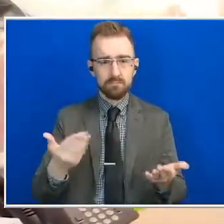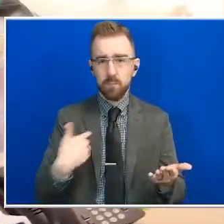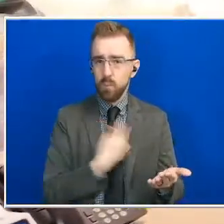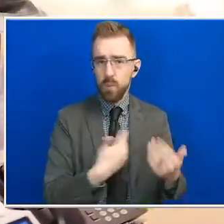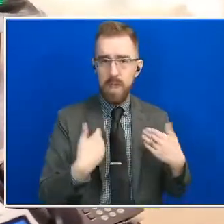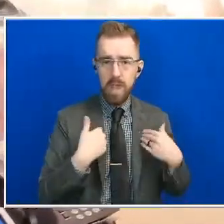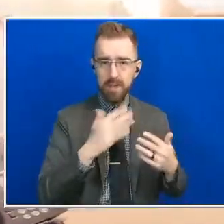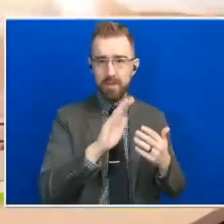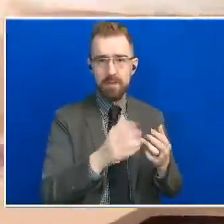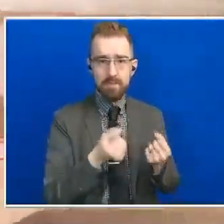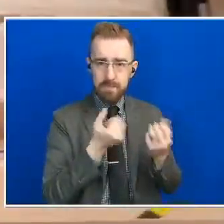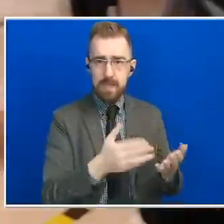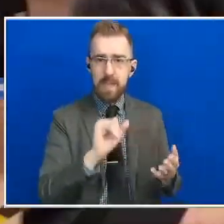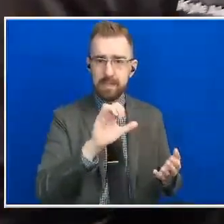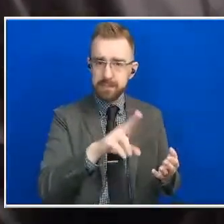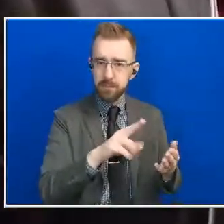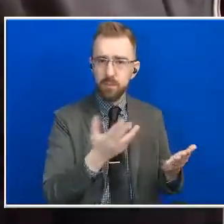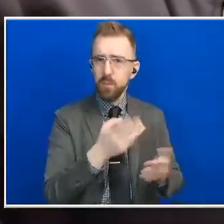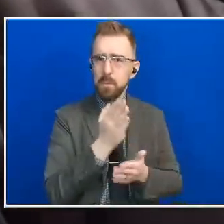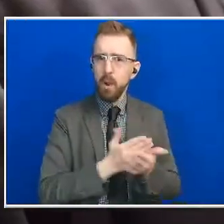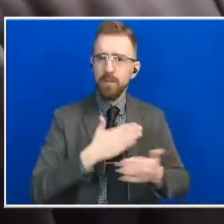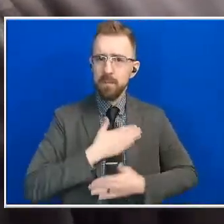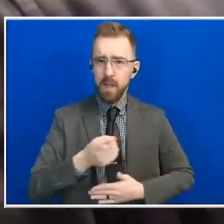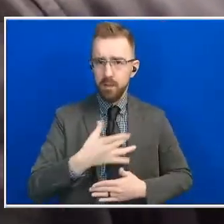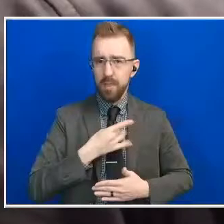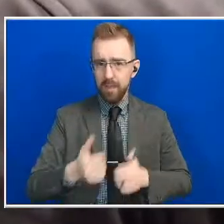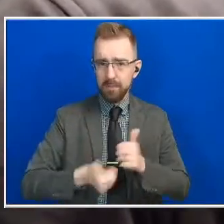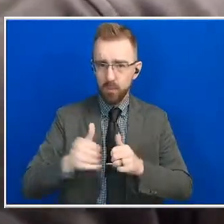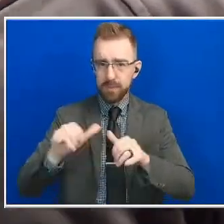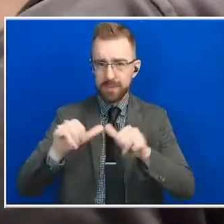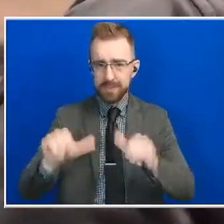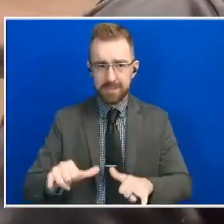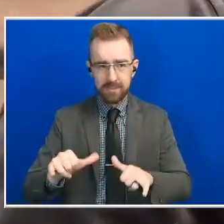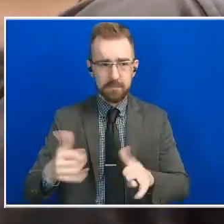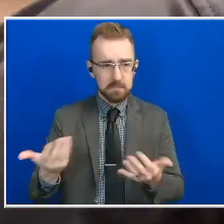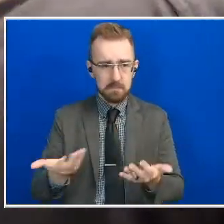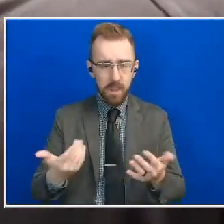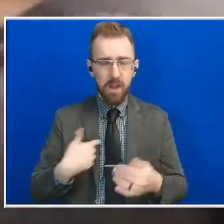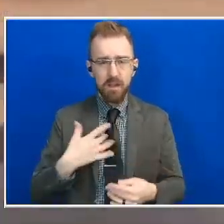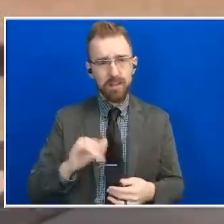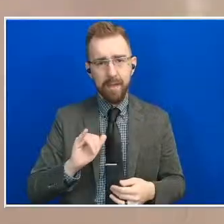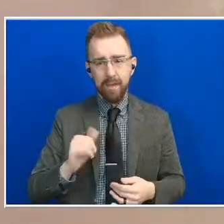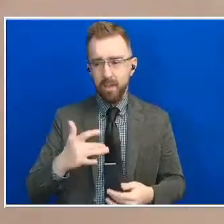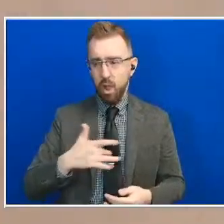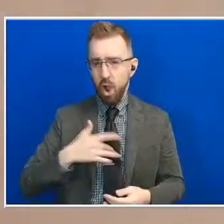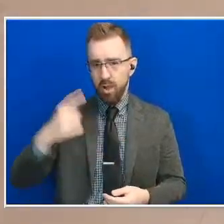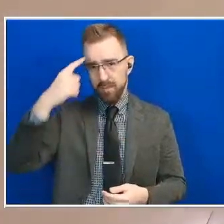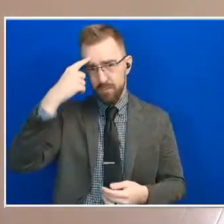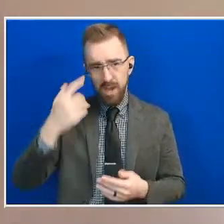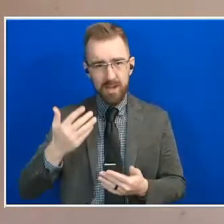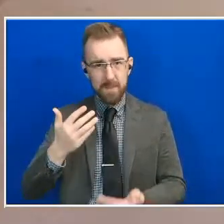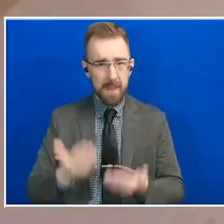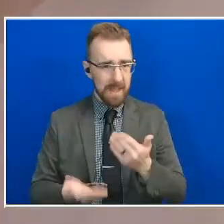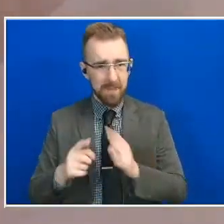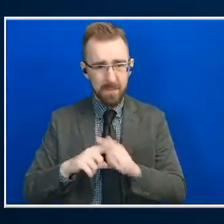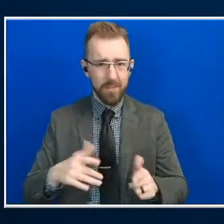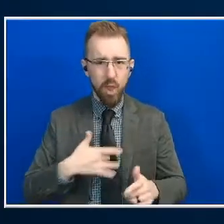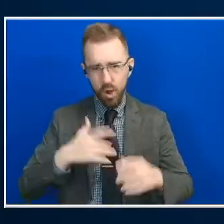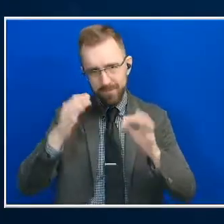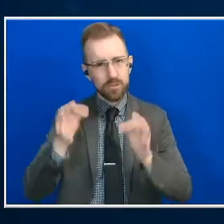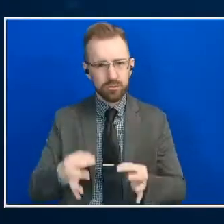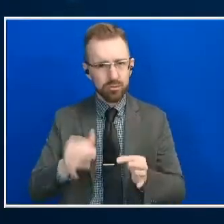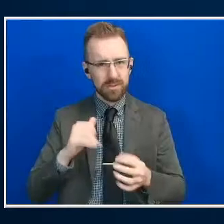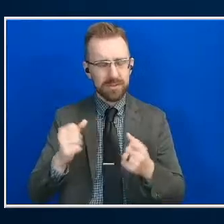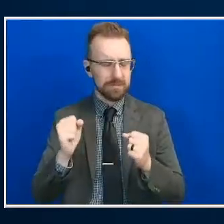ICUs. What part of the body do you like the most? What system do you like the most? And I was like, God, the heart and the brain probably, but the heart for sure. The heart is amazing. It